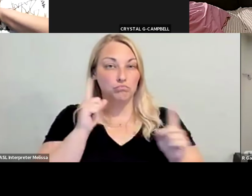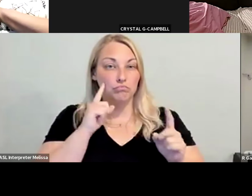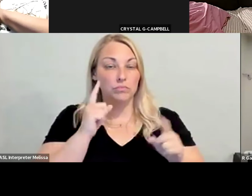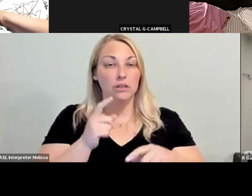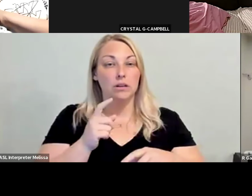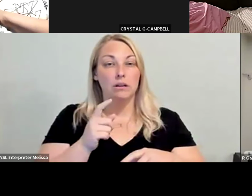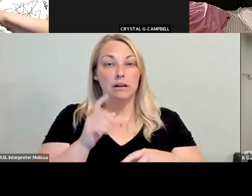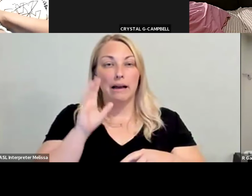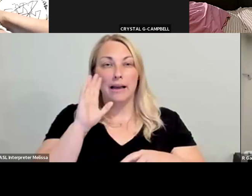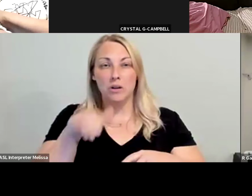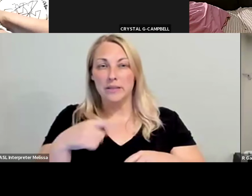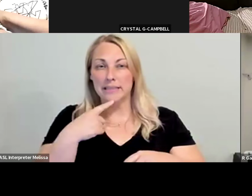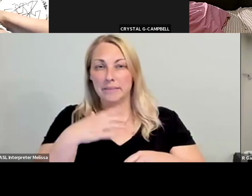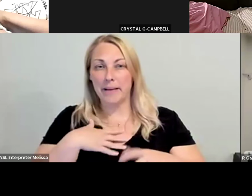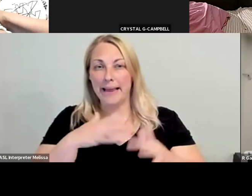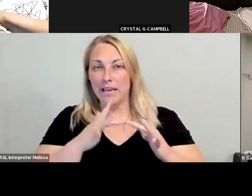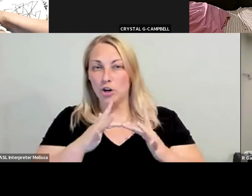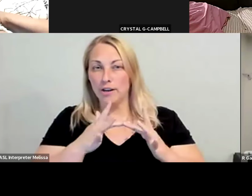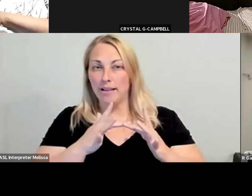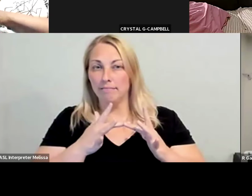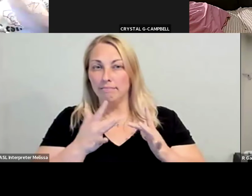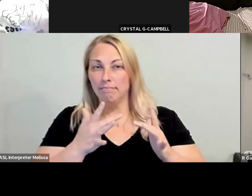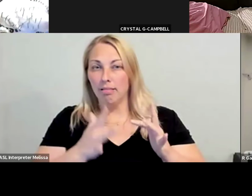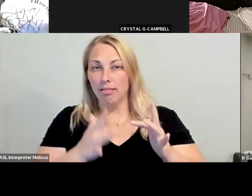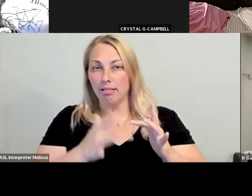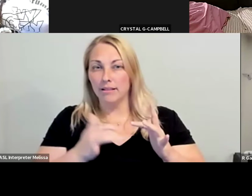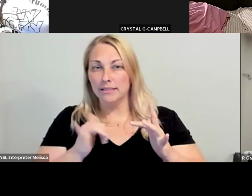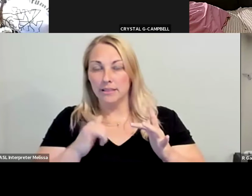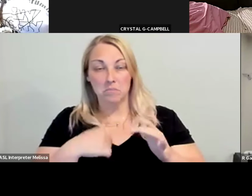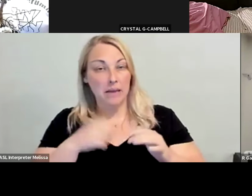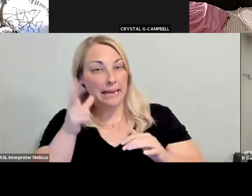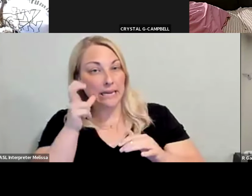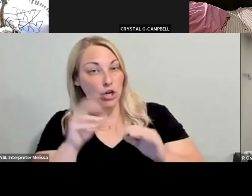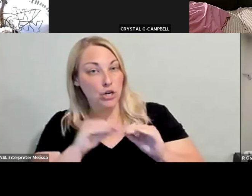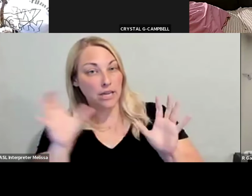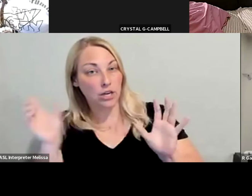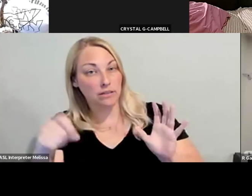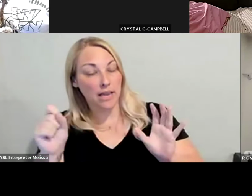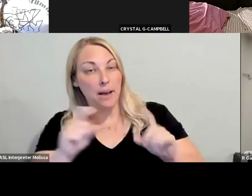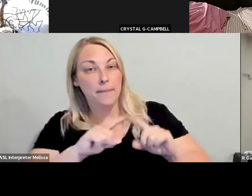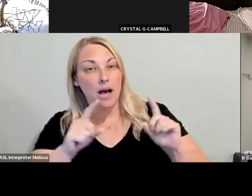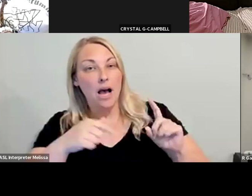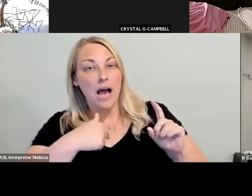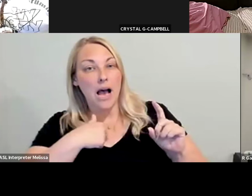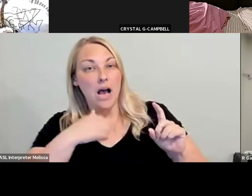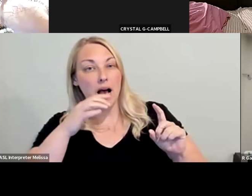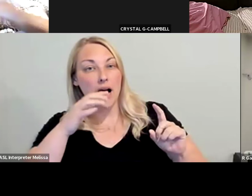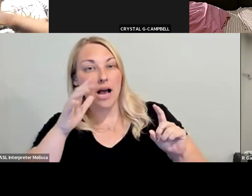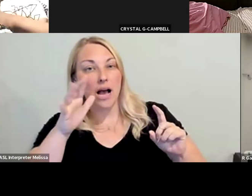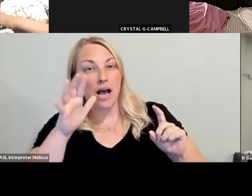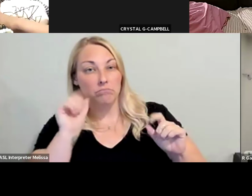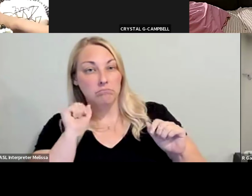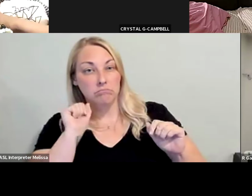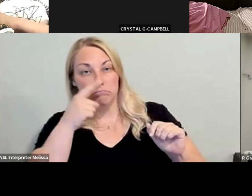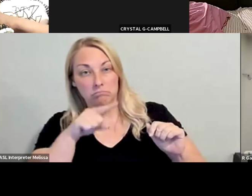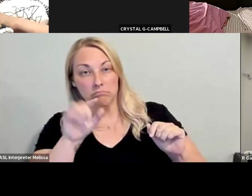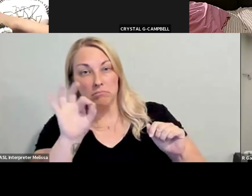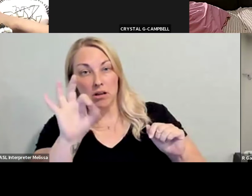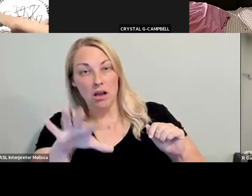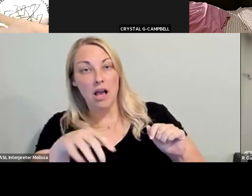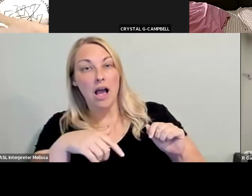internet connection's unstable. Can you all hear me still? Yeah, Commissioner, I can hear you loud and clear. I think. Okay. All right. Cool.